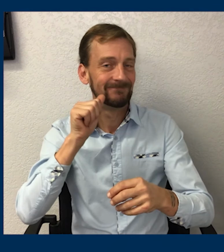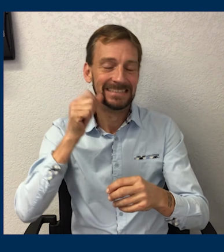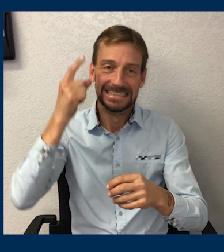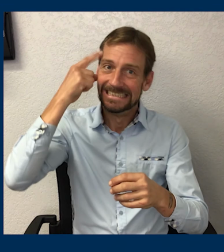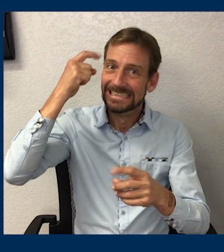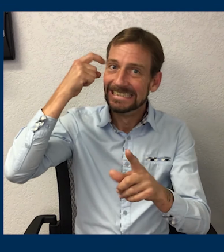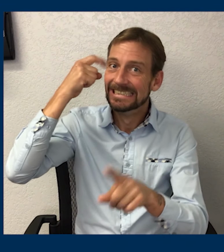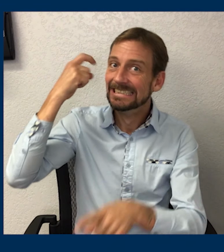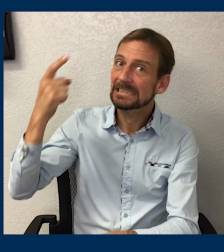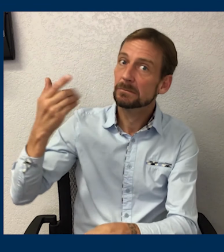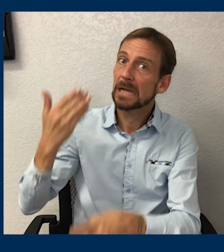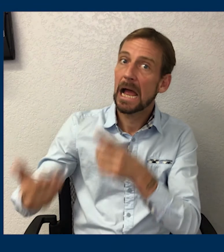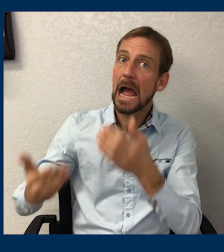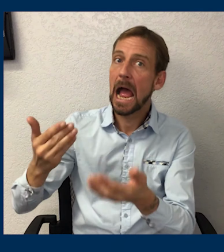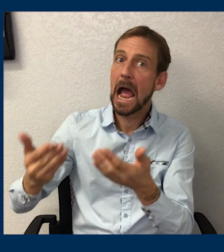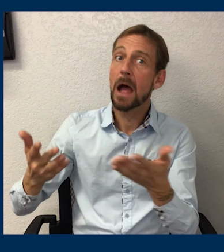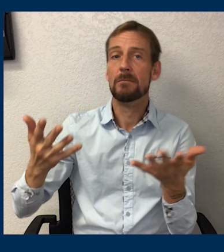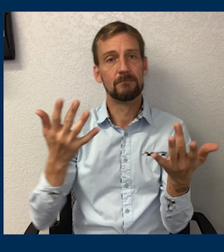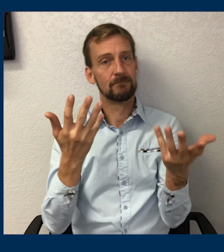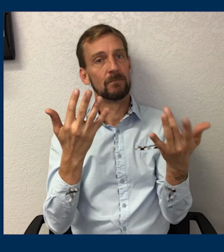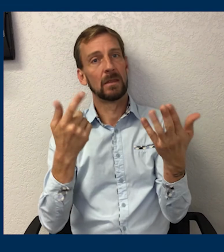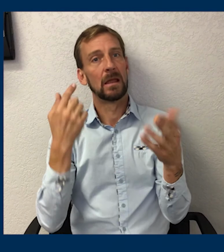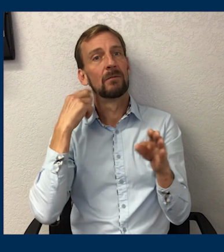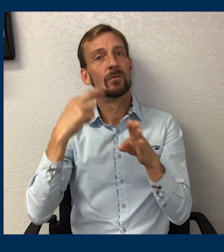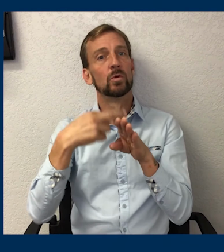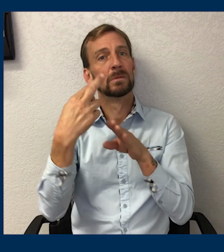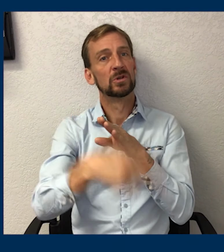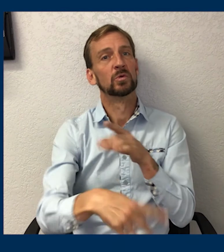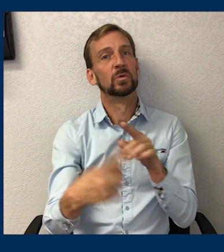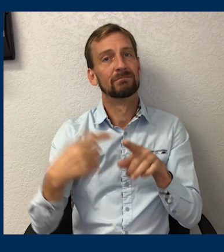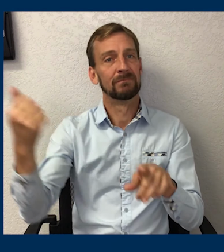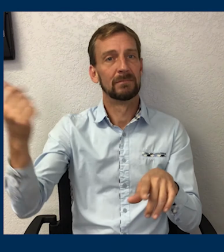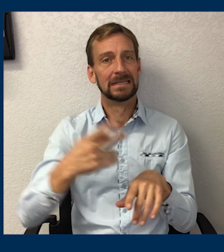of having COVID, but we're waiting for their test results to come back.